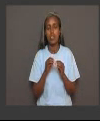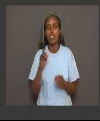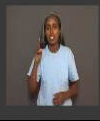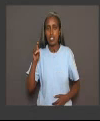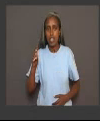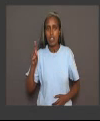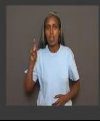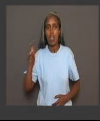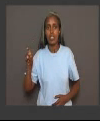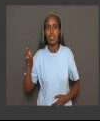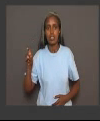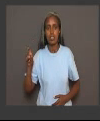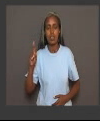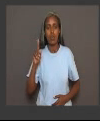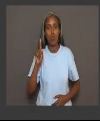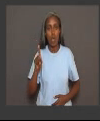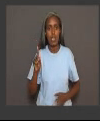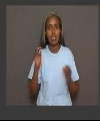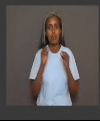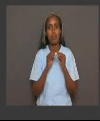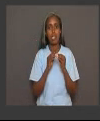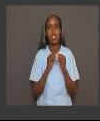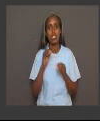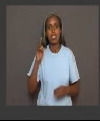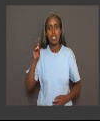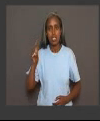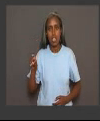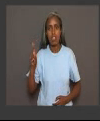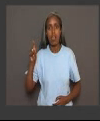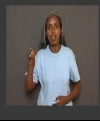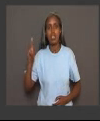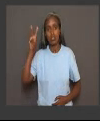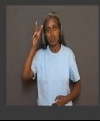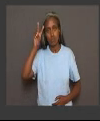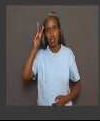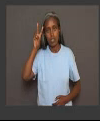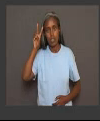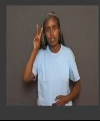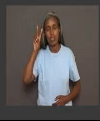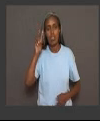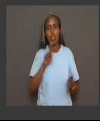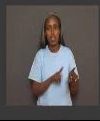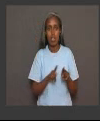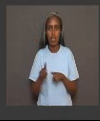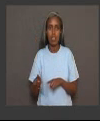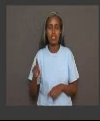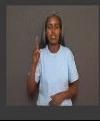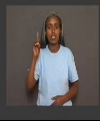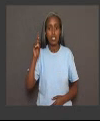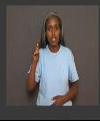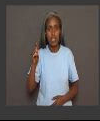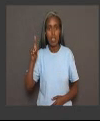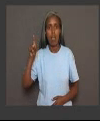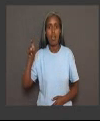delta x, 1 plus delta x squared, as delta